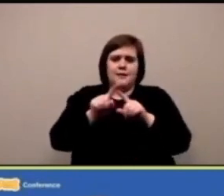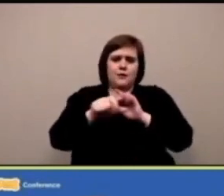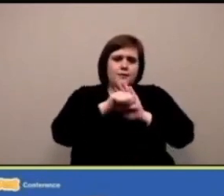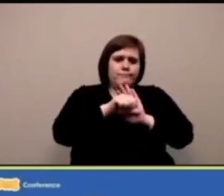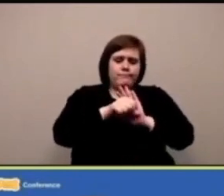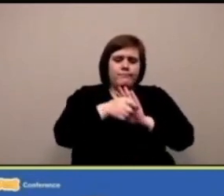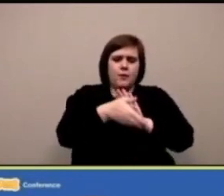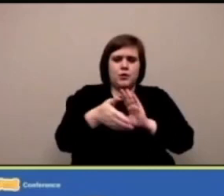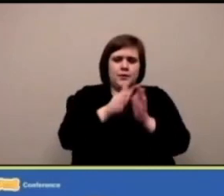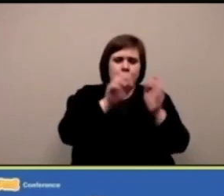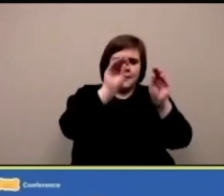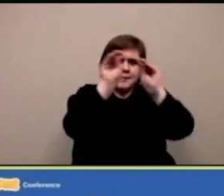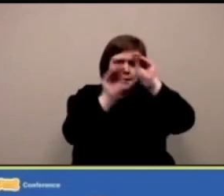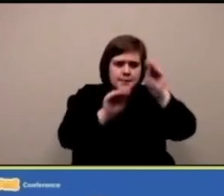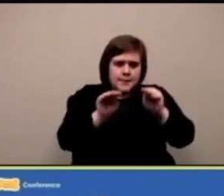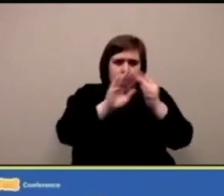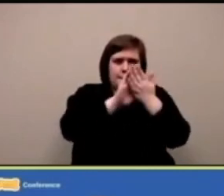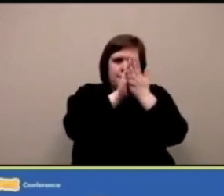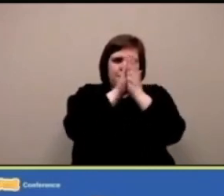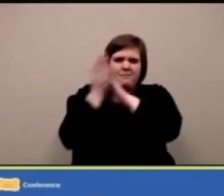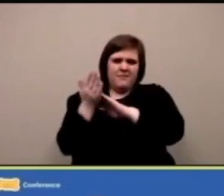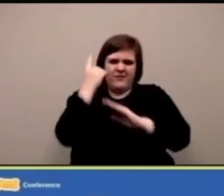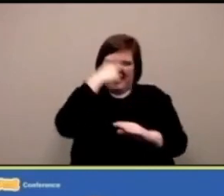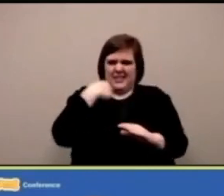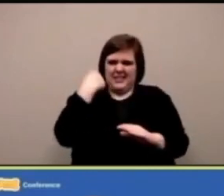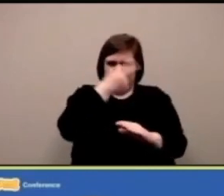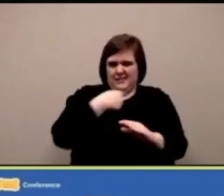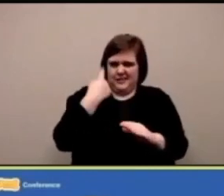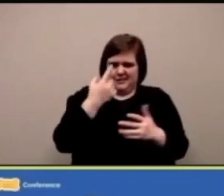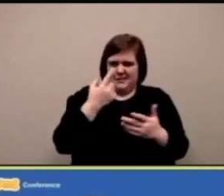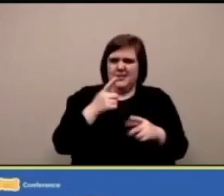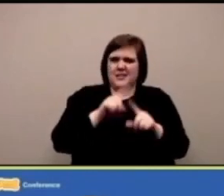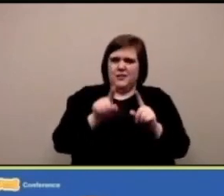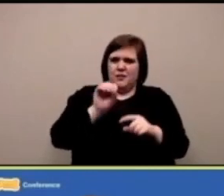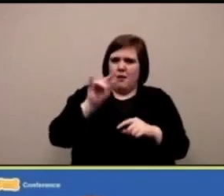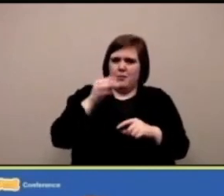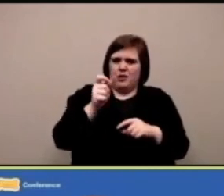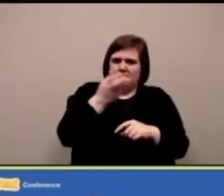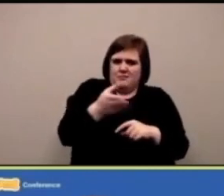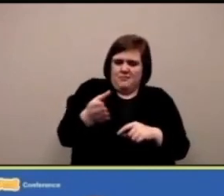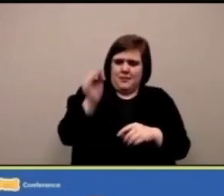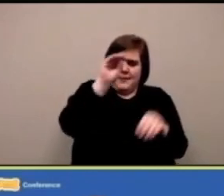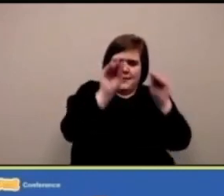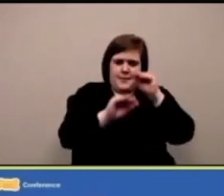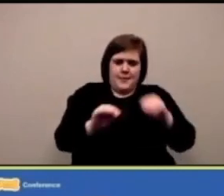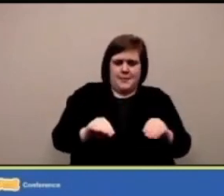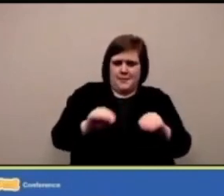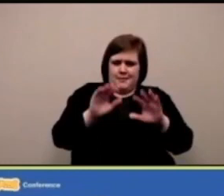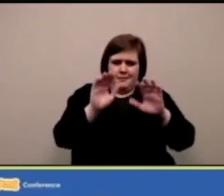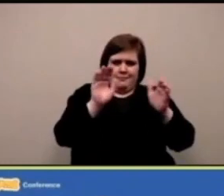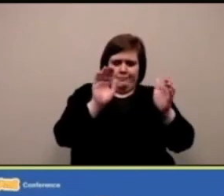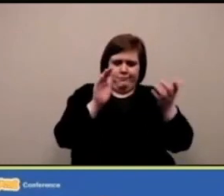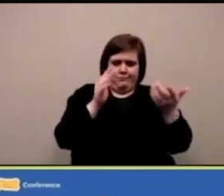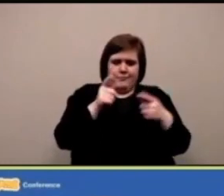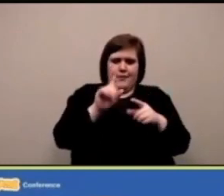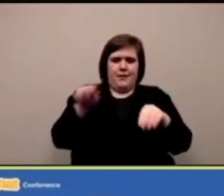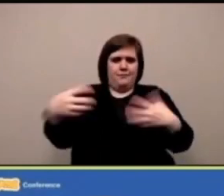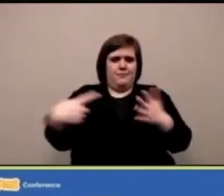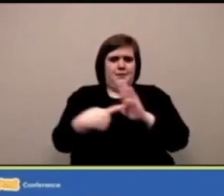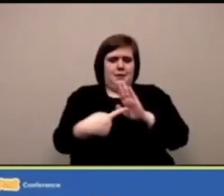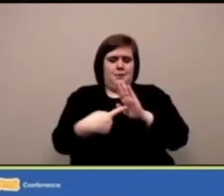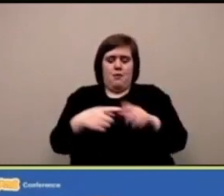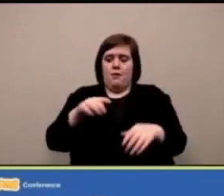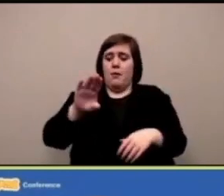faces. And so by incorporating objects as a metaphor, it was really interesting thing about like the example they give, a bar of